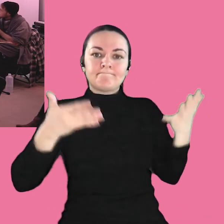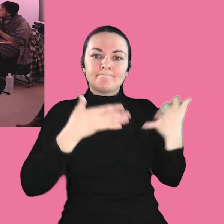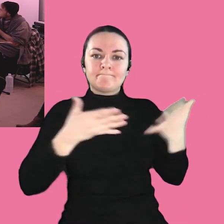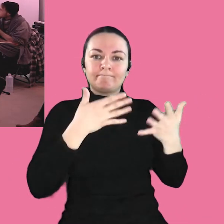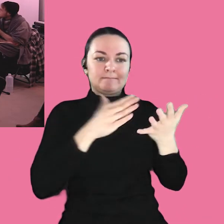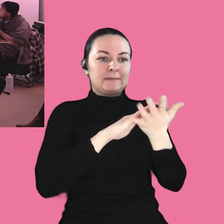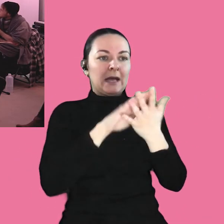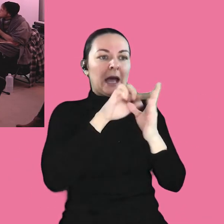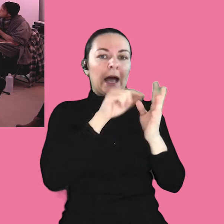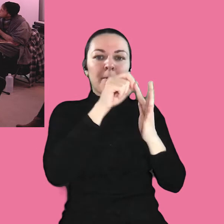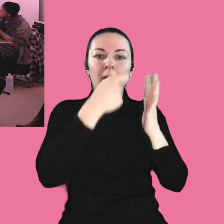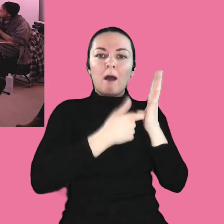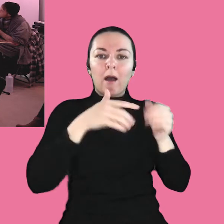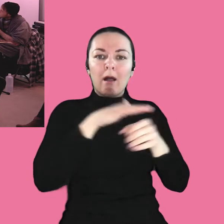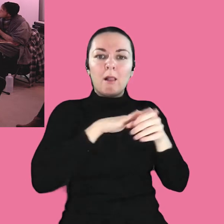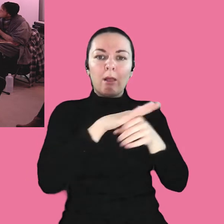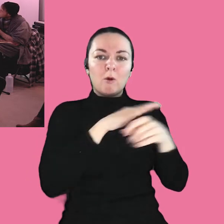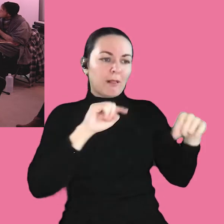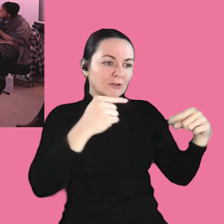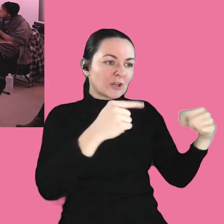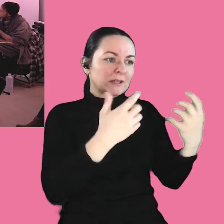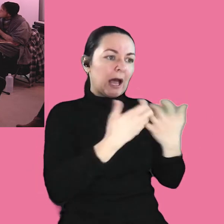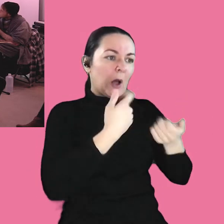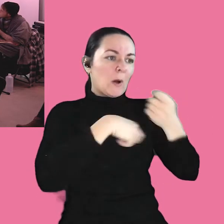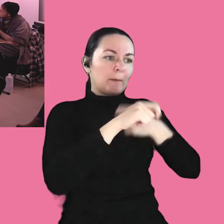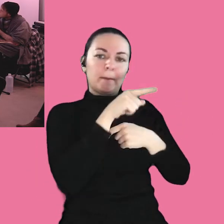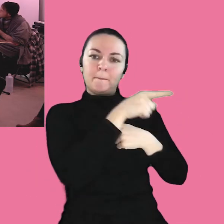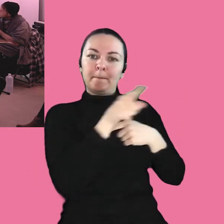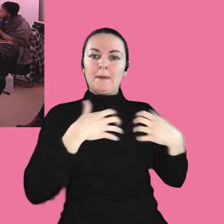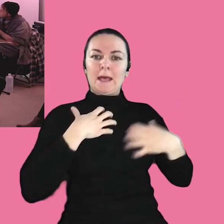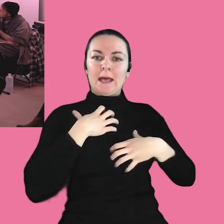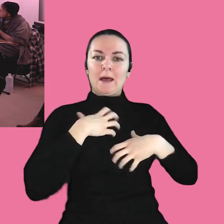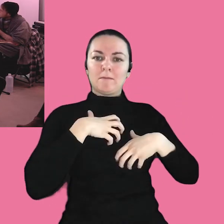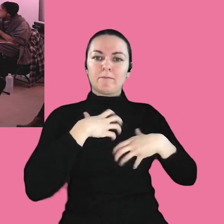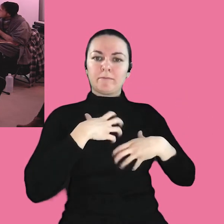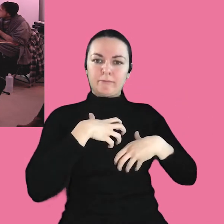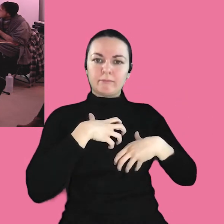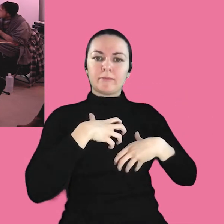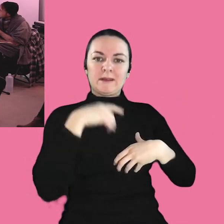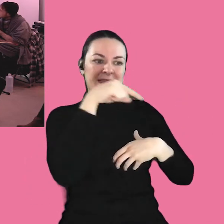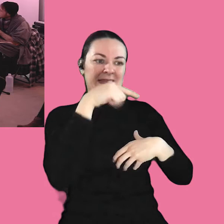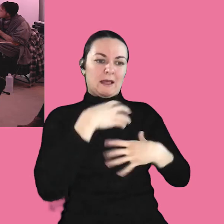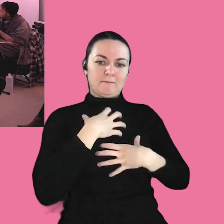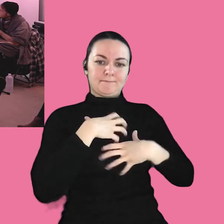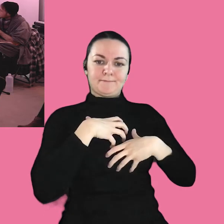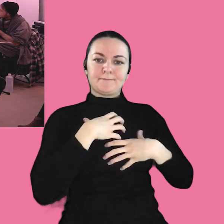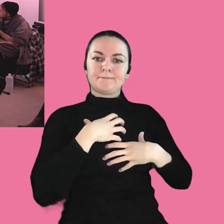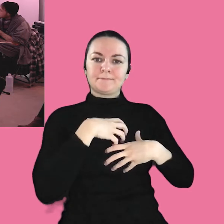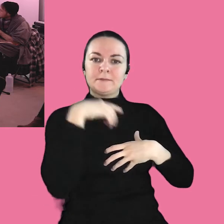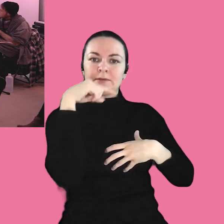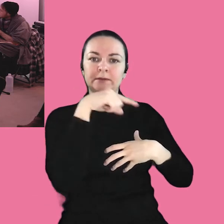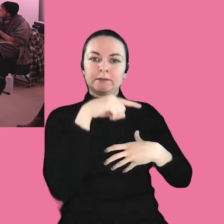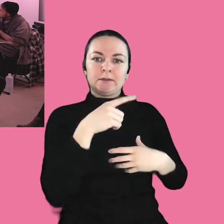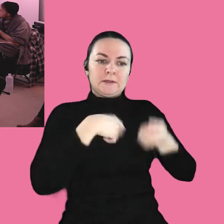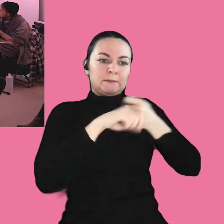with like amazing, brilliant ideas to tackle climate change. It's more about helping them building